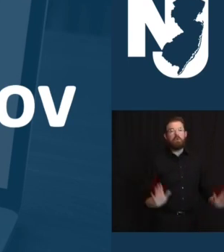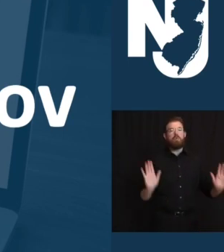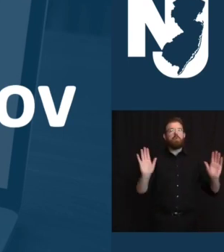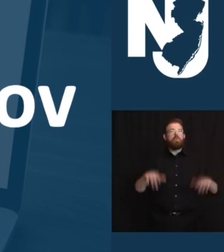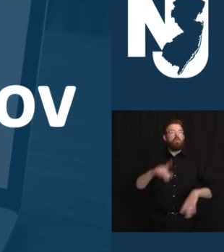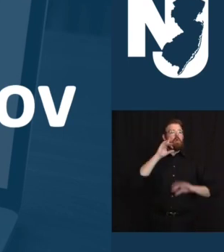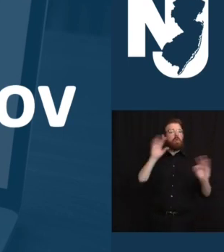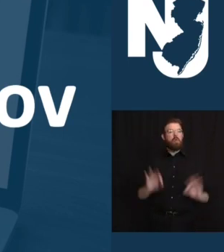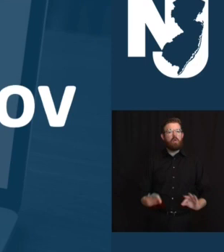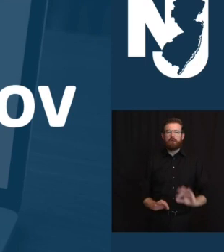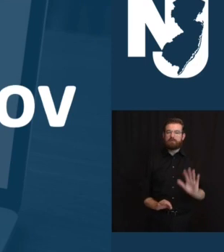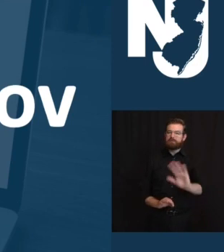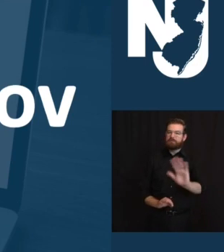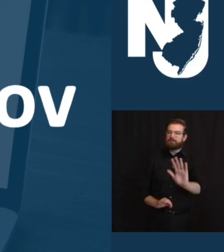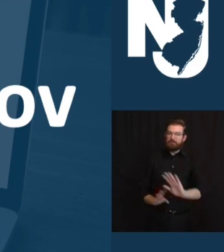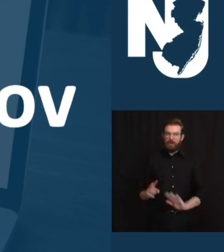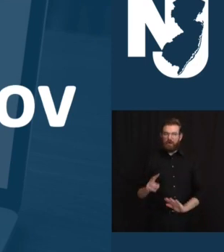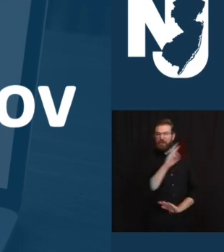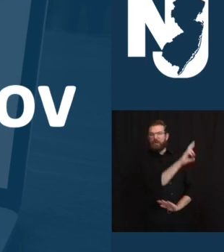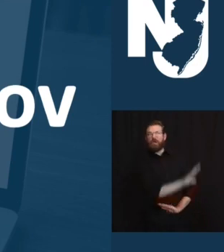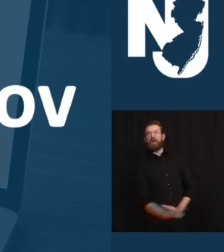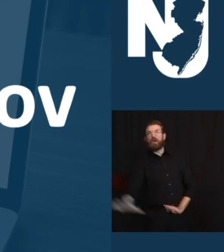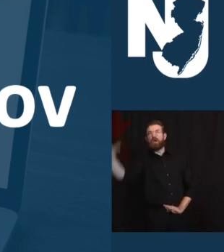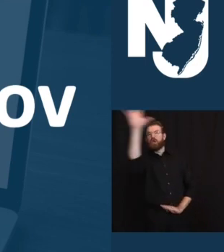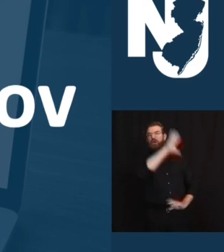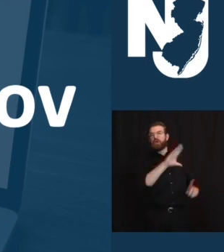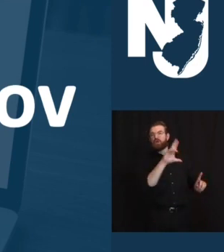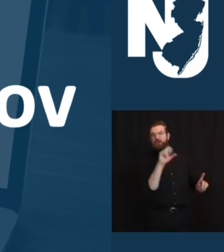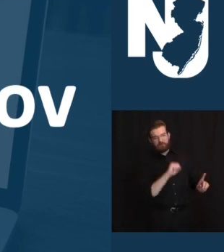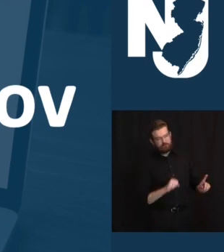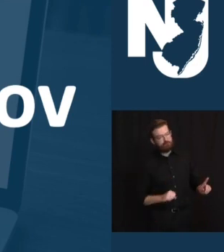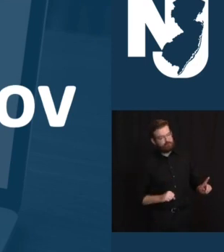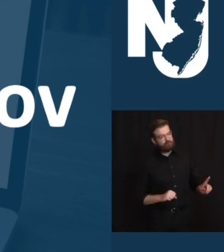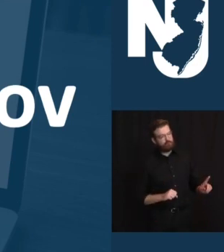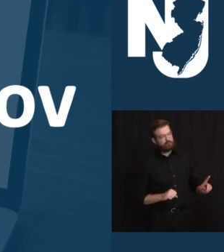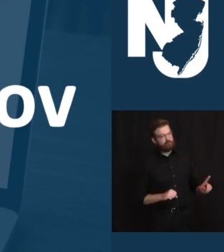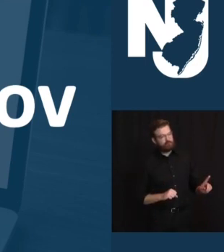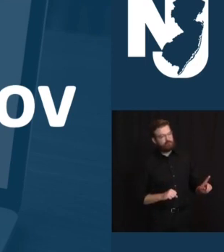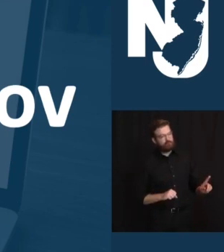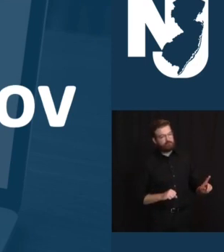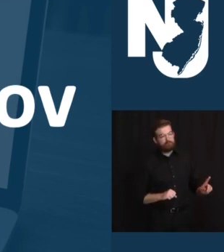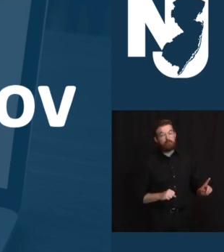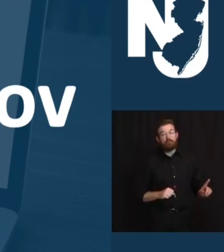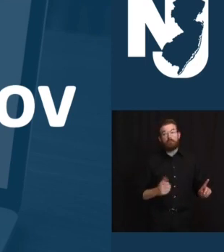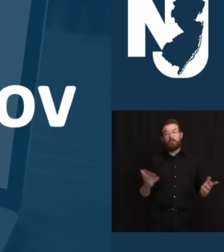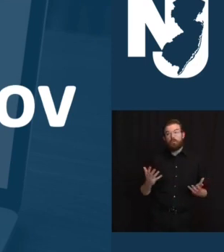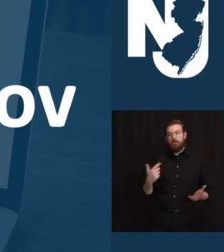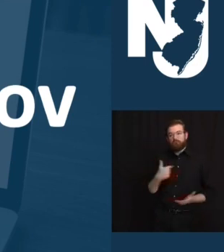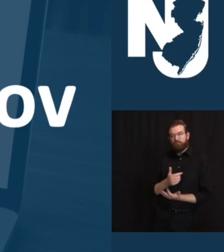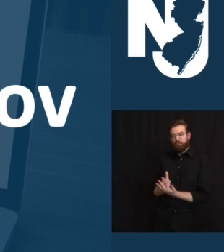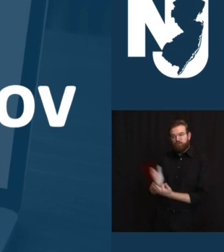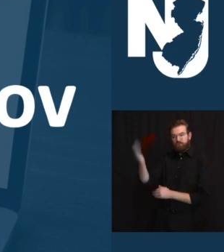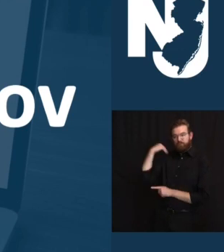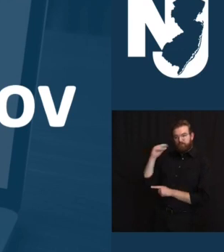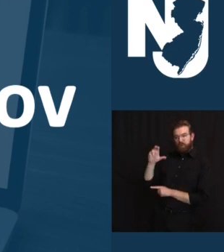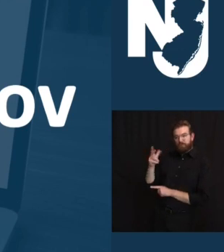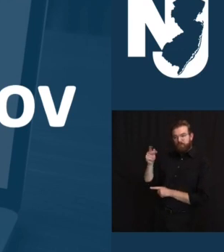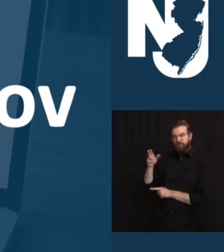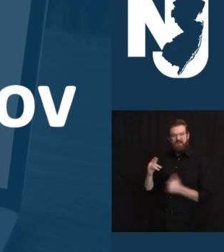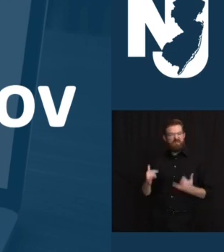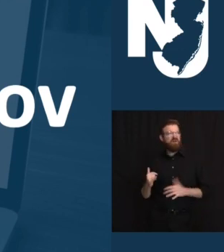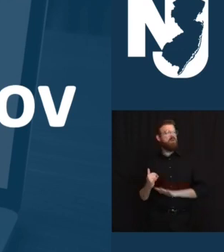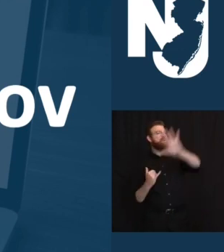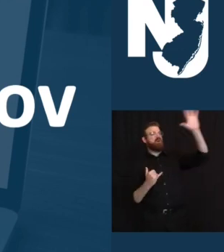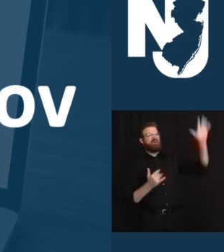experienced, Judy, in March and April, others are experiencing now. Just examples, in California, and frankly, right next